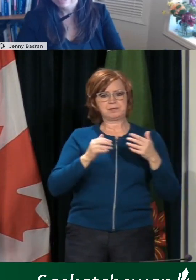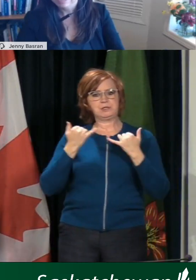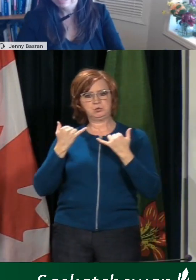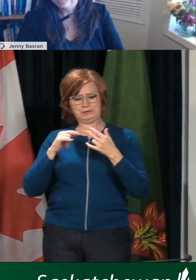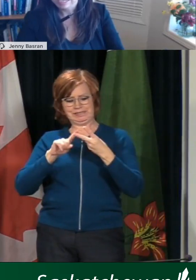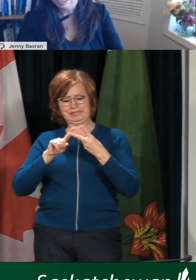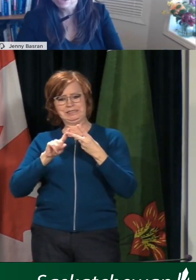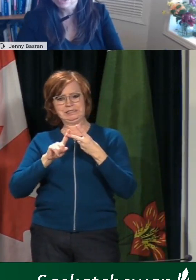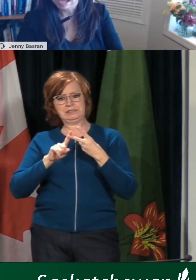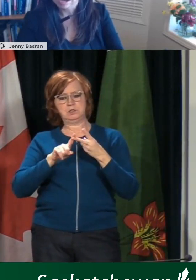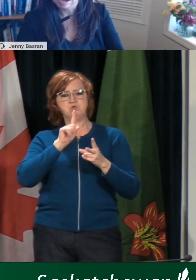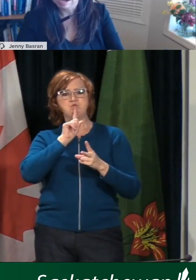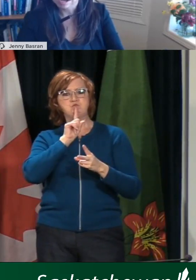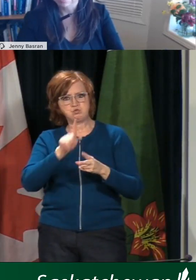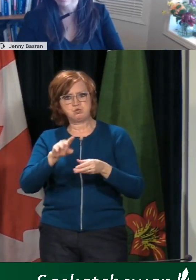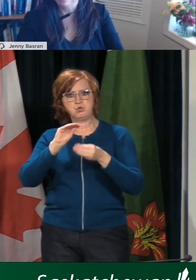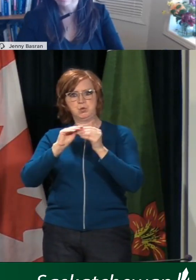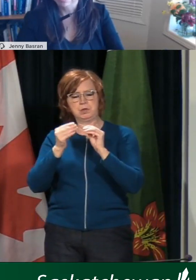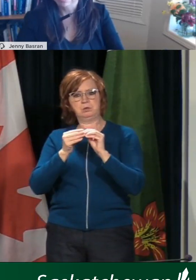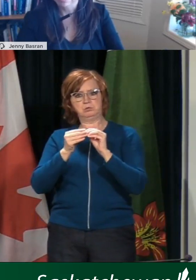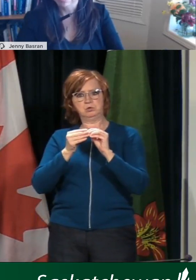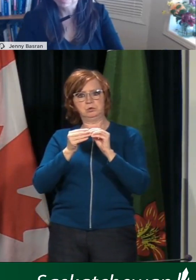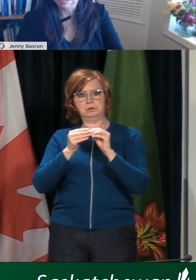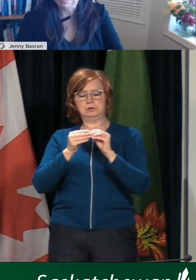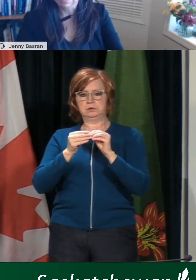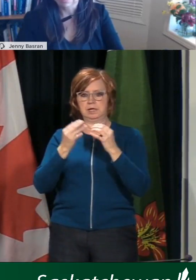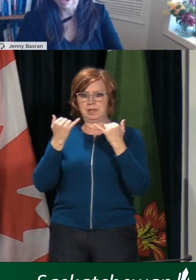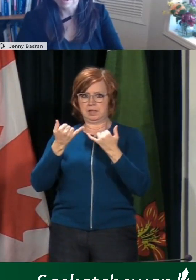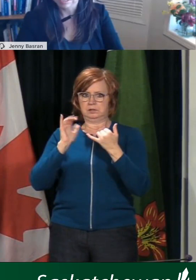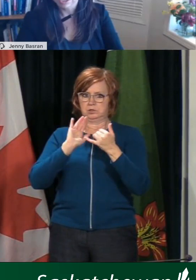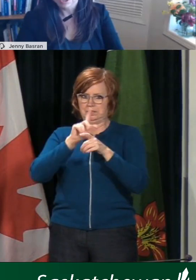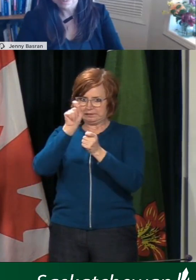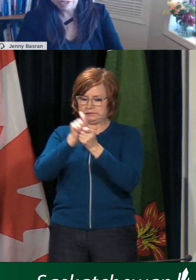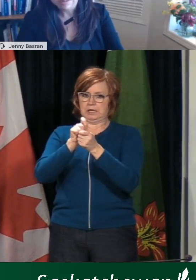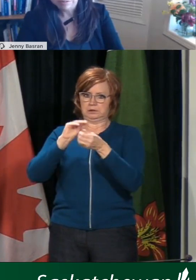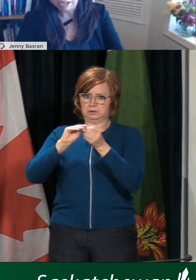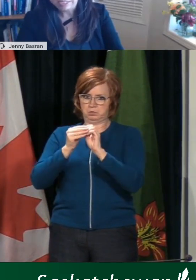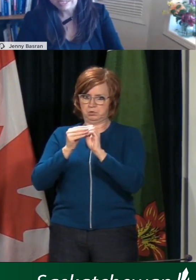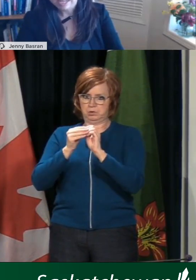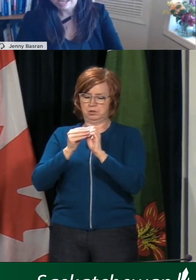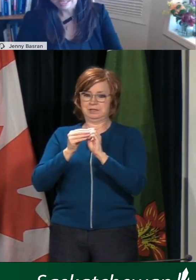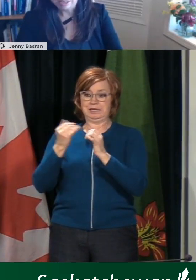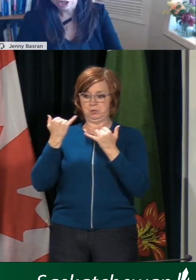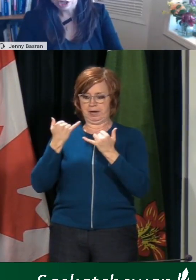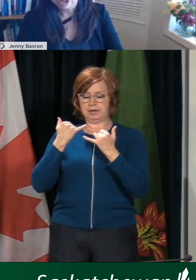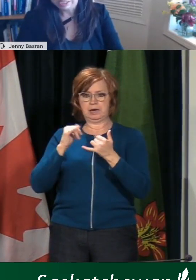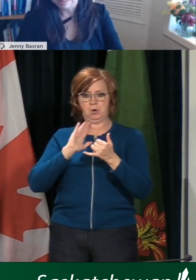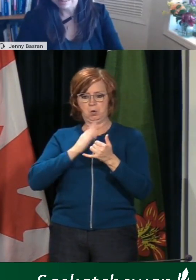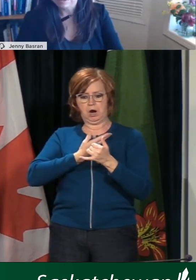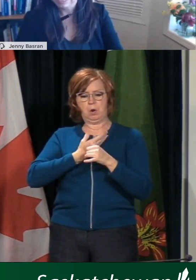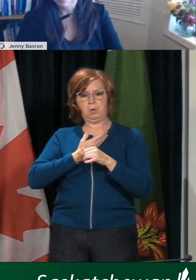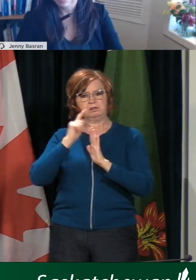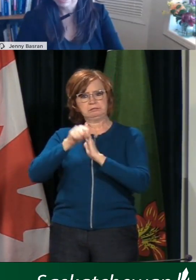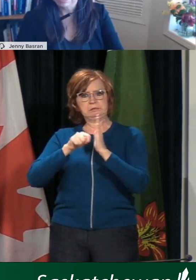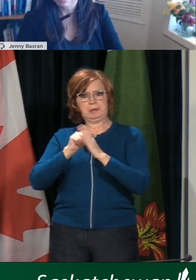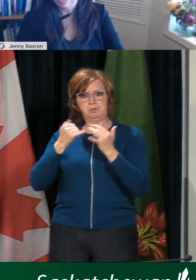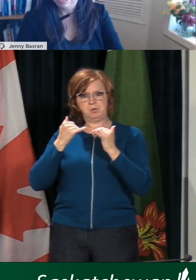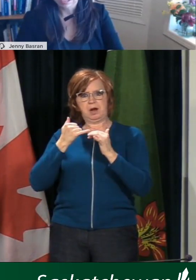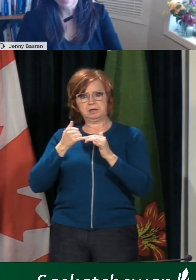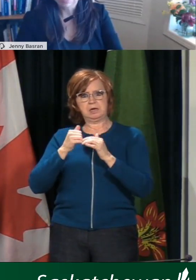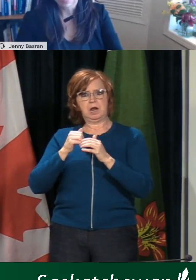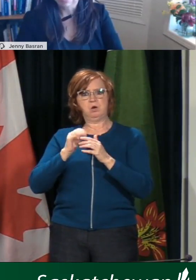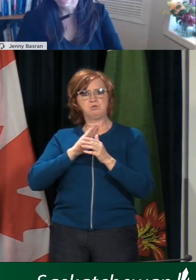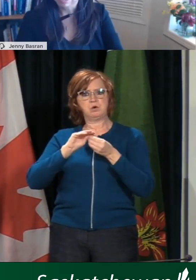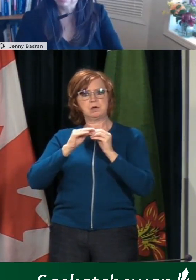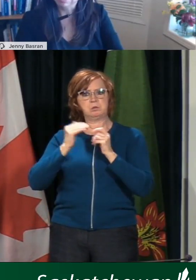is the actual average number of people that one person with the virus would infect at the current time. So what's happening now after the